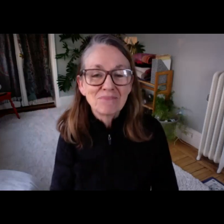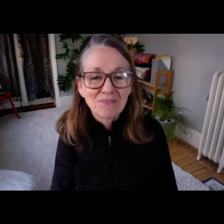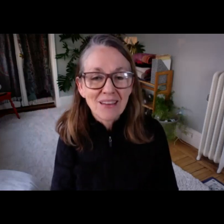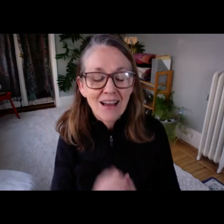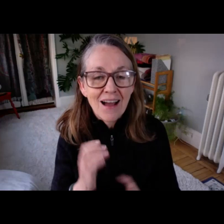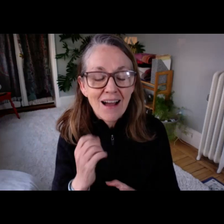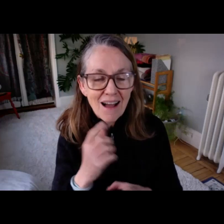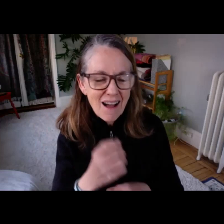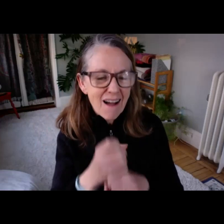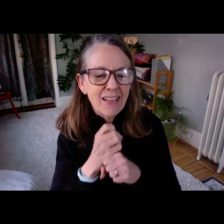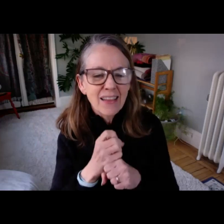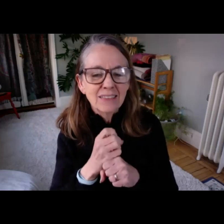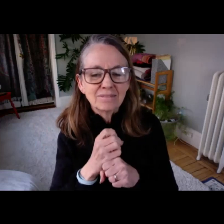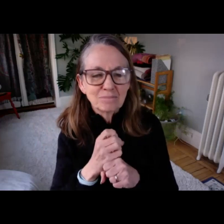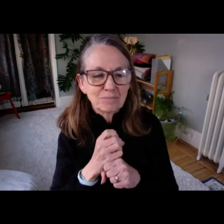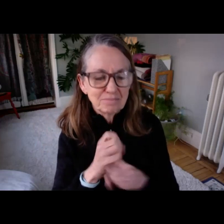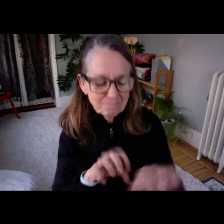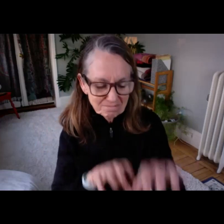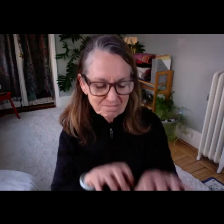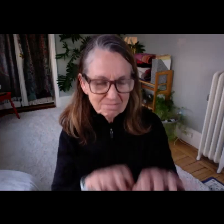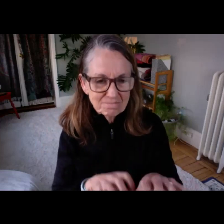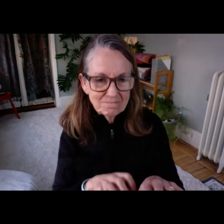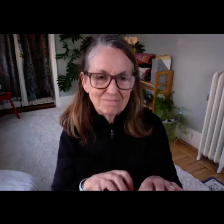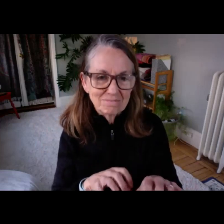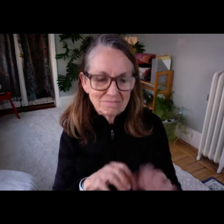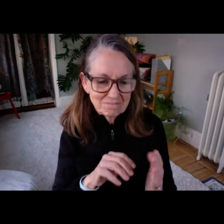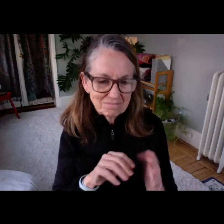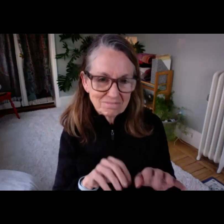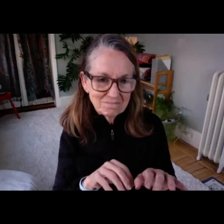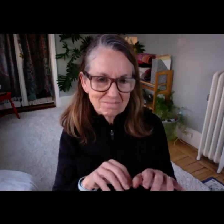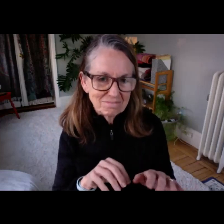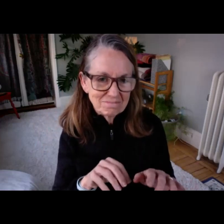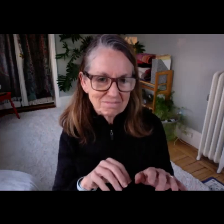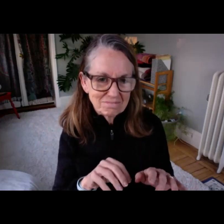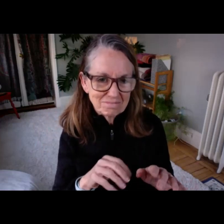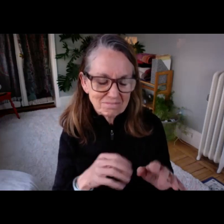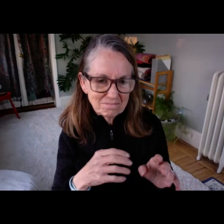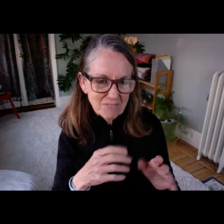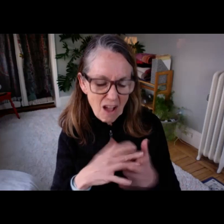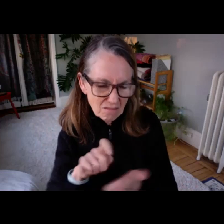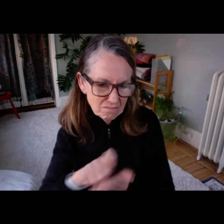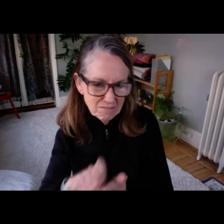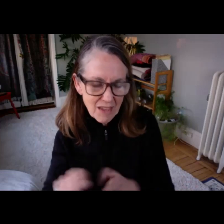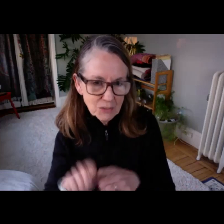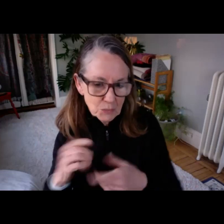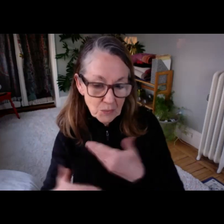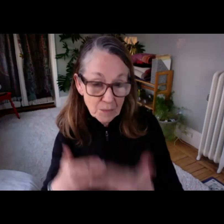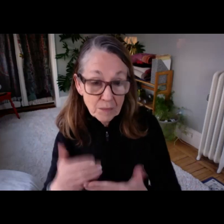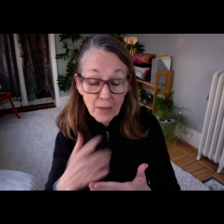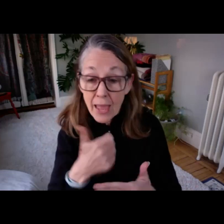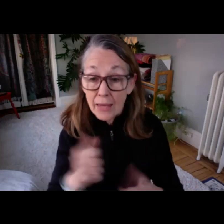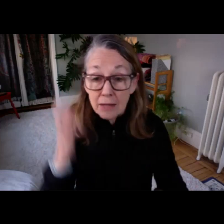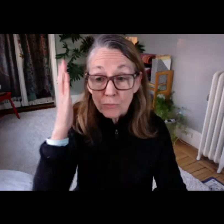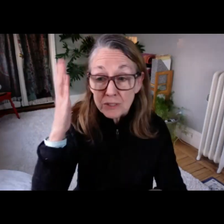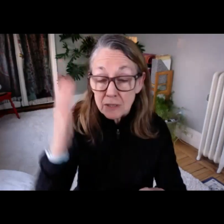the transcript from Bethany, and I'll just try to make notes as we go along. And if there's any presentation material that's allowed